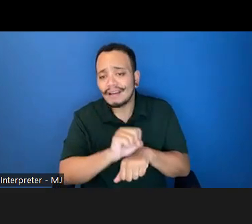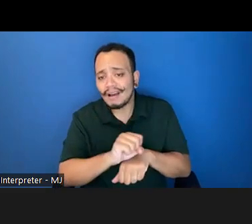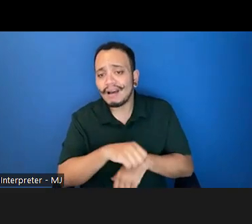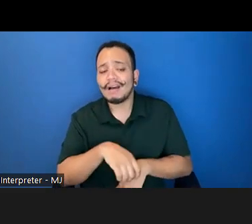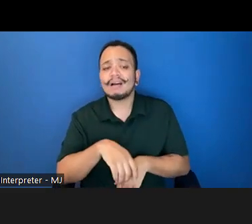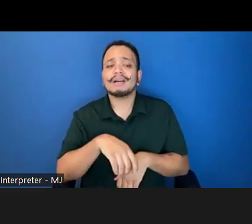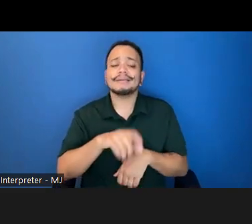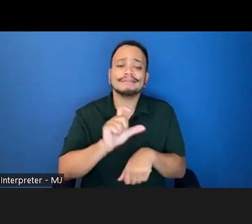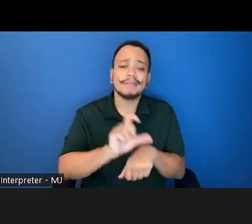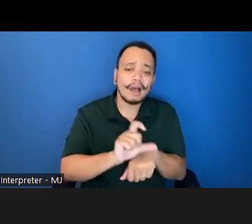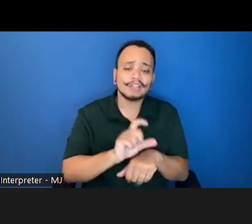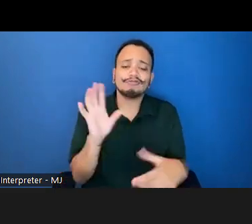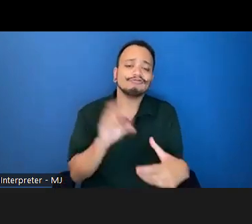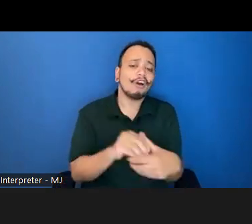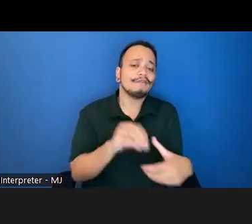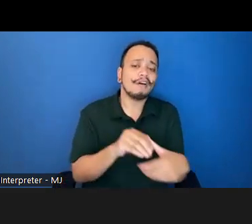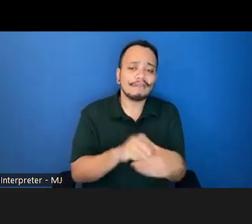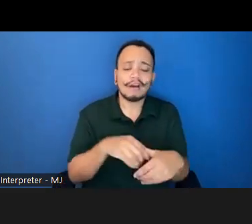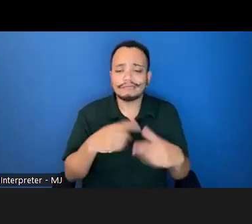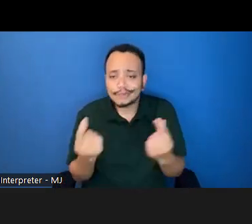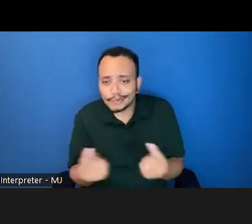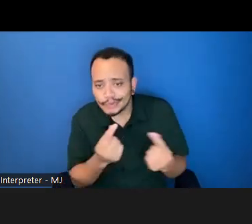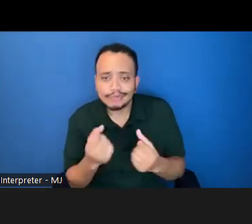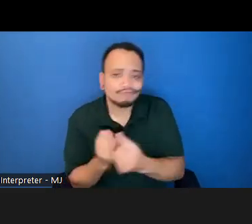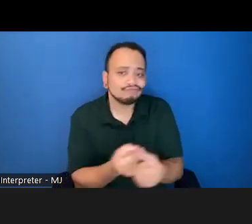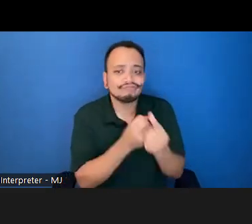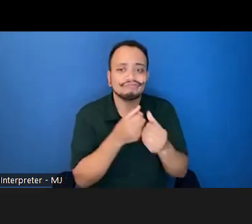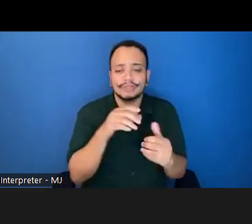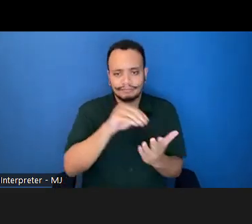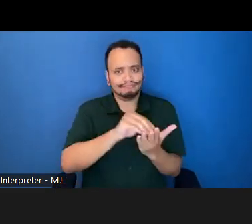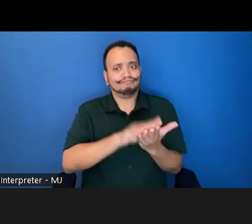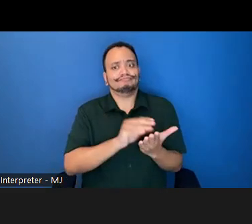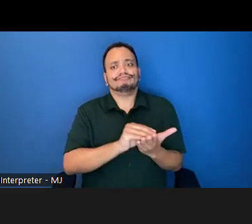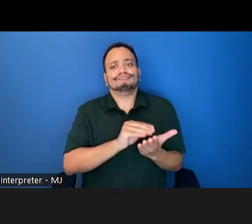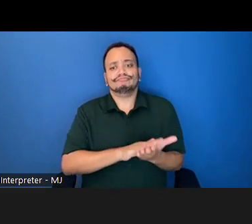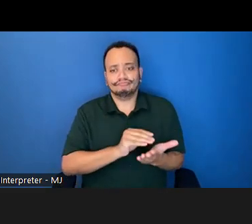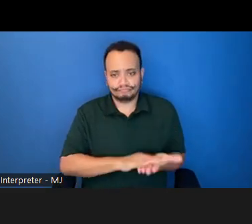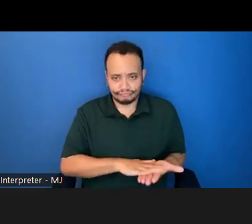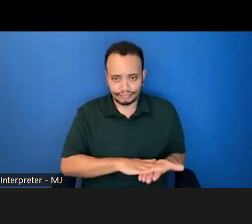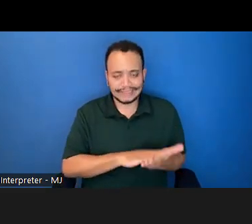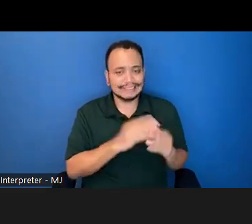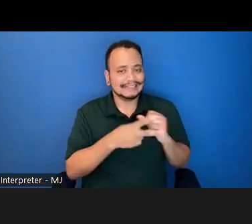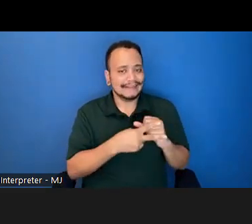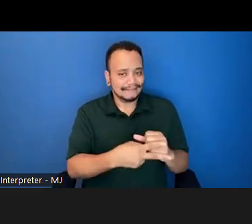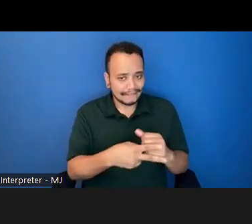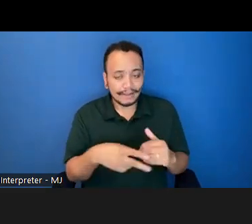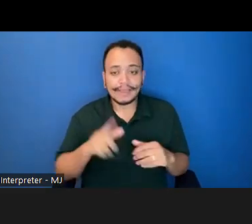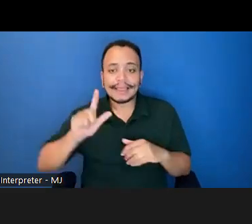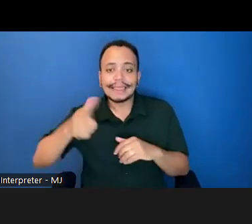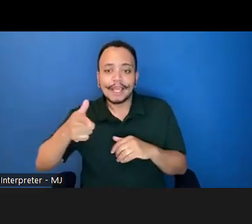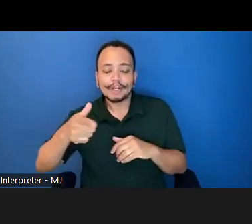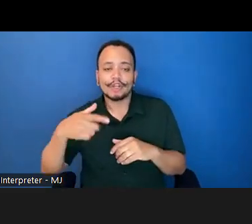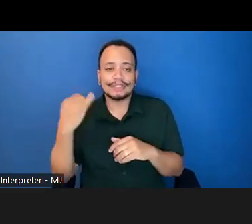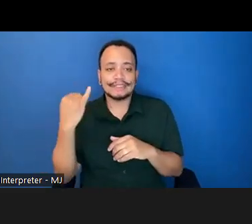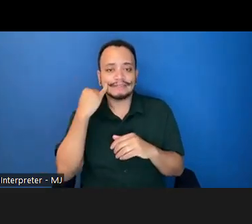wanted to write down those experiences and look through that to help you figure out